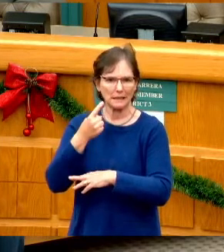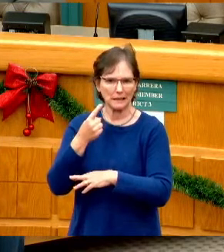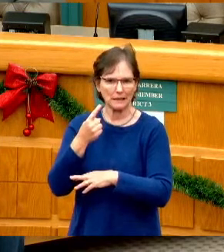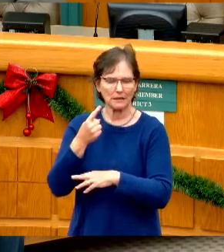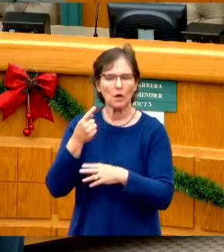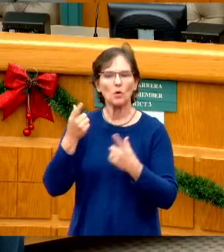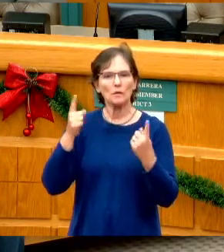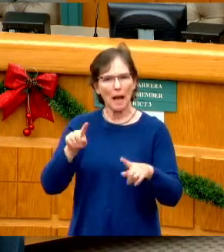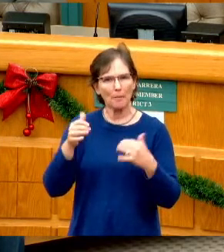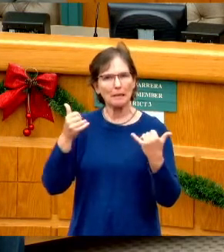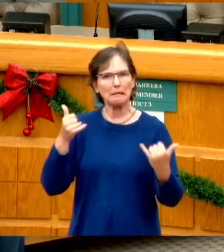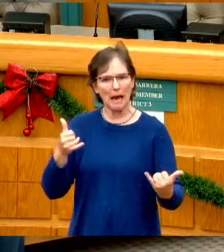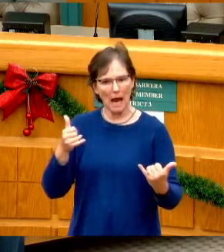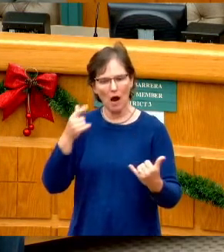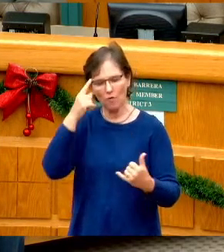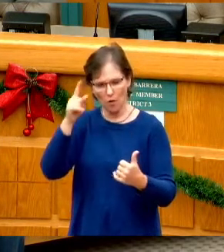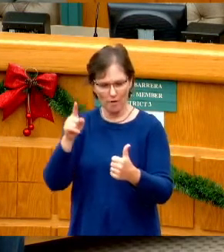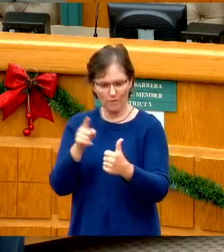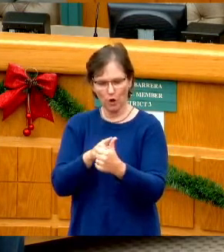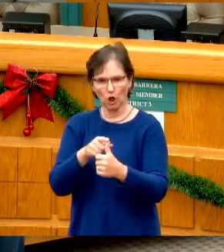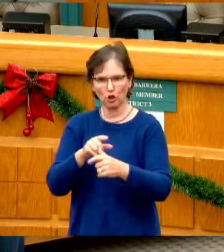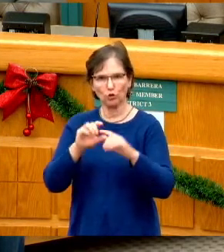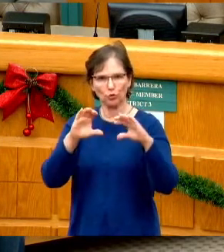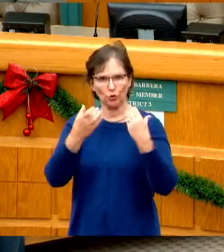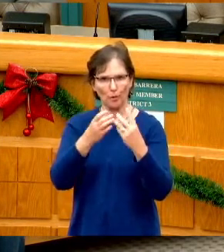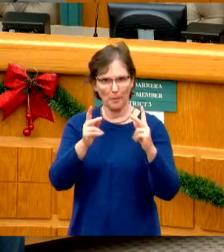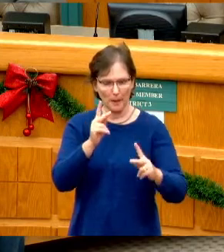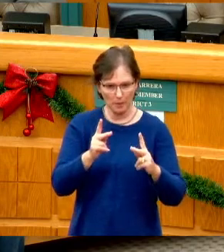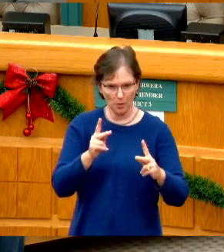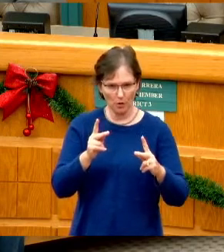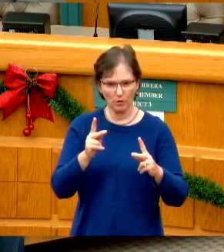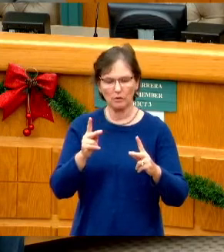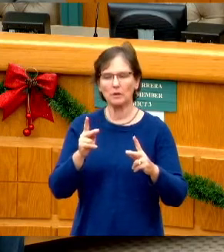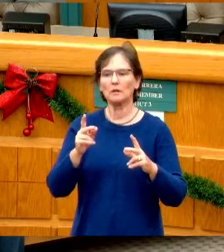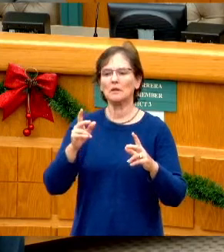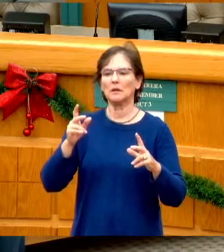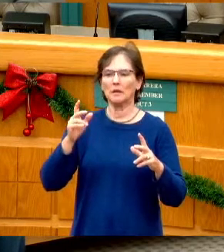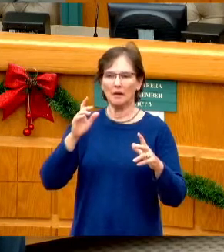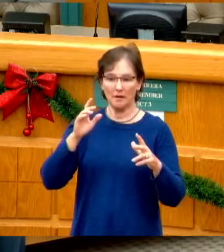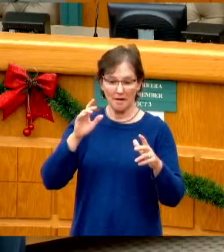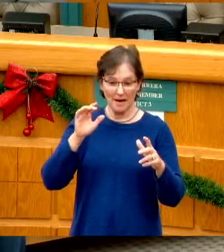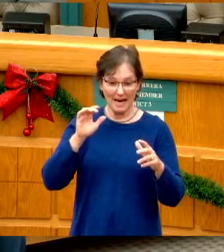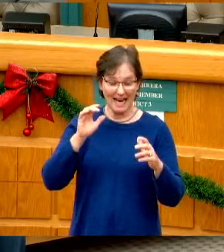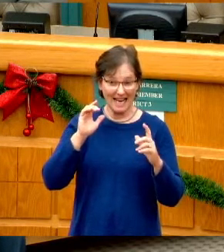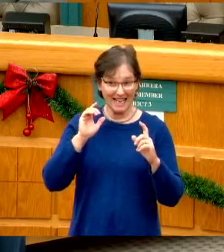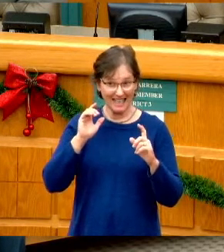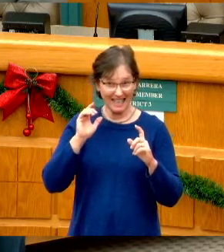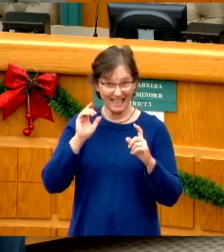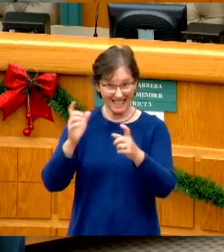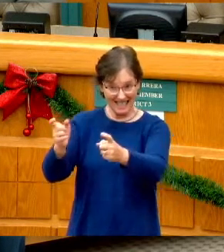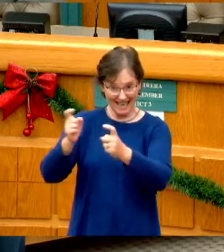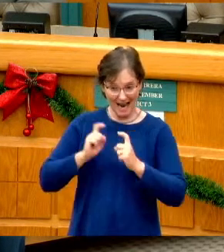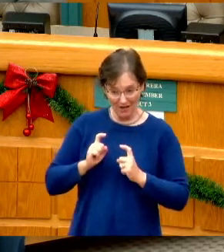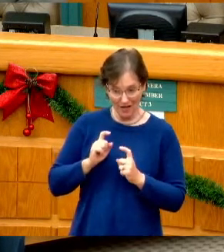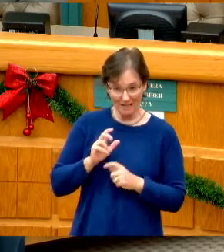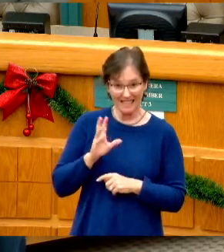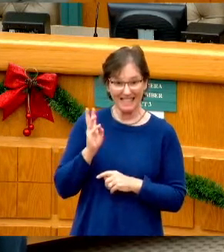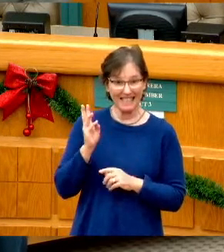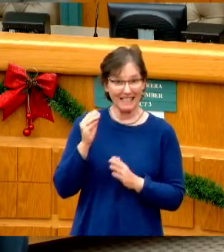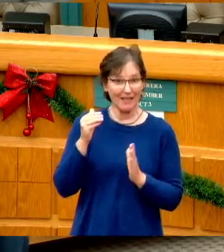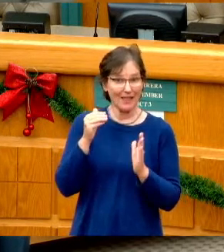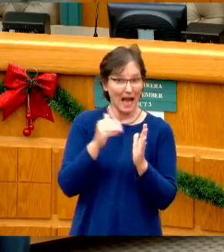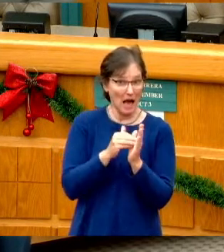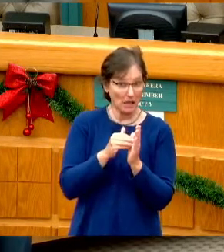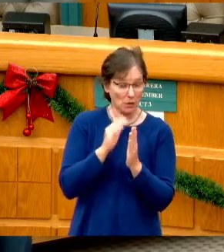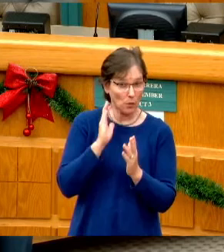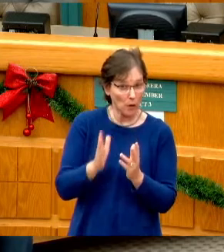dose. So if they were going to give us, like they gave us 6,000 for the hospitals, they actually had 12,000 available for them,